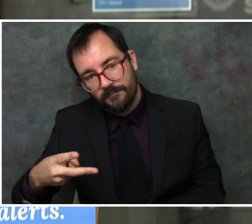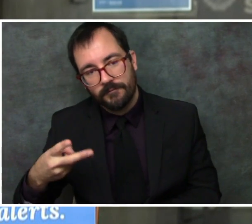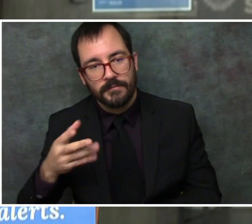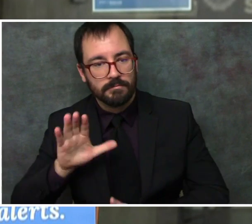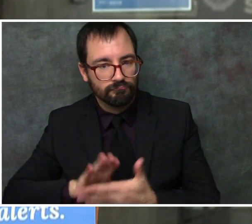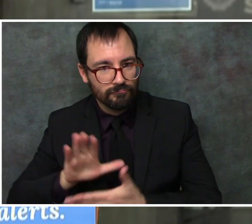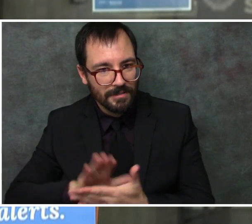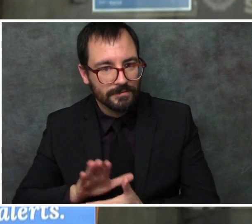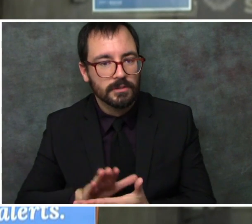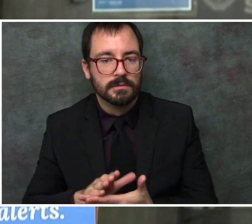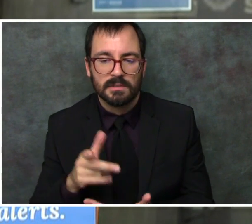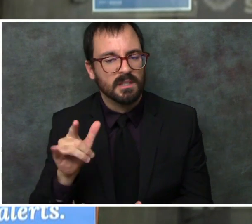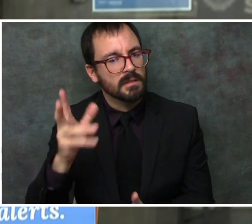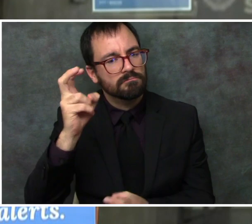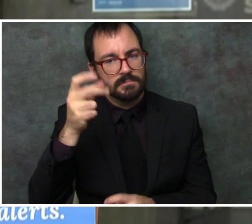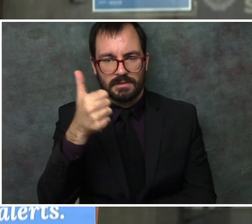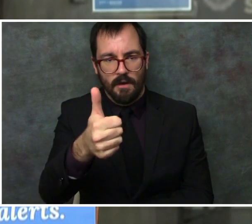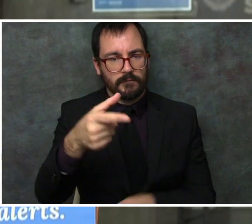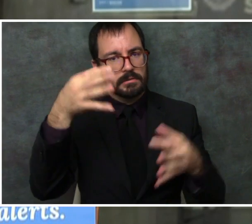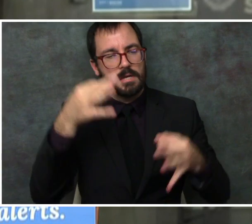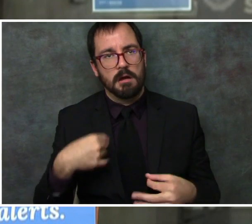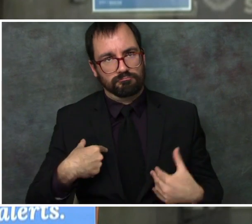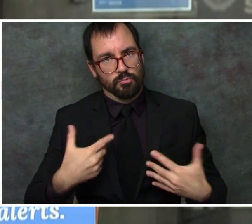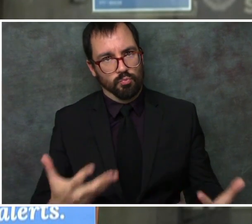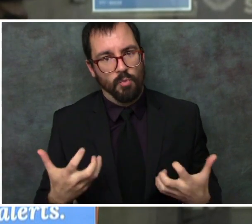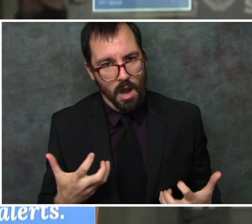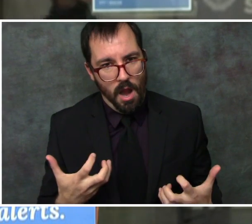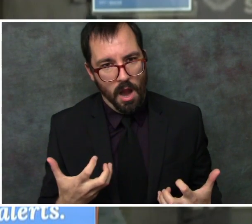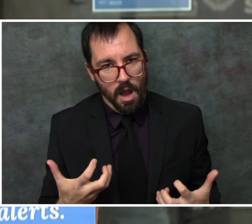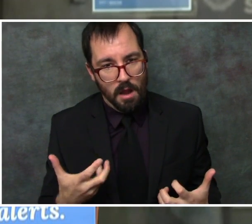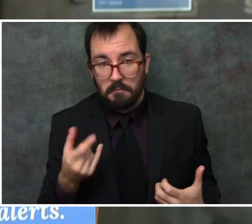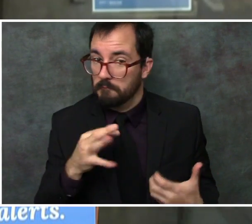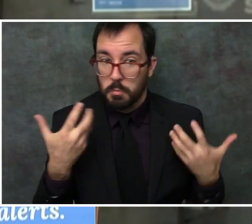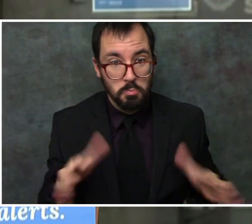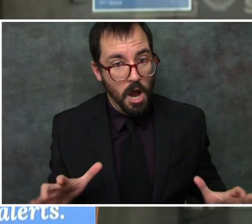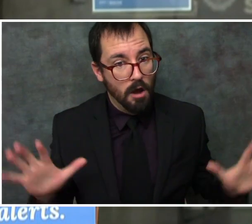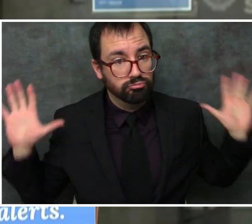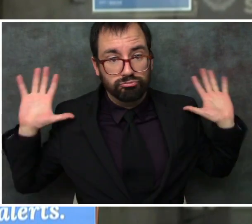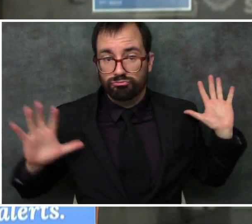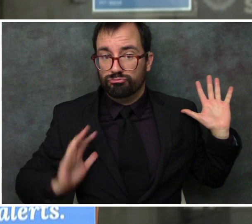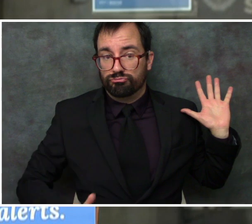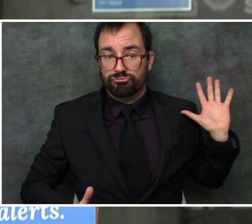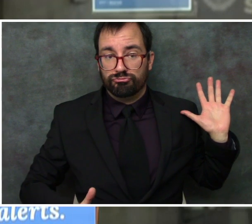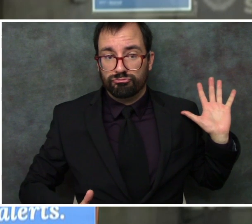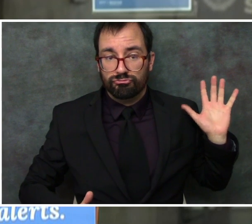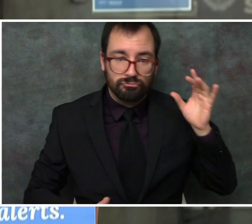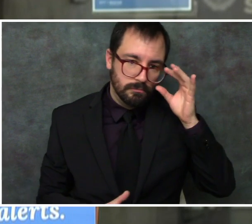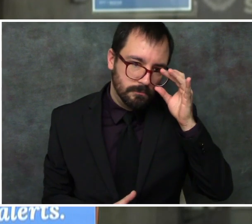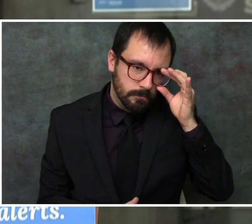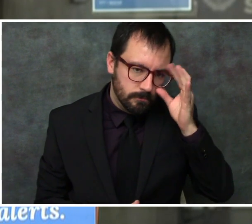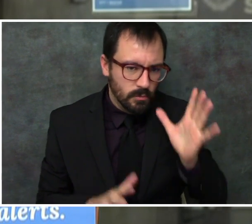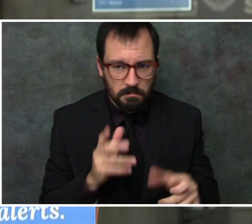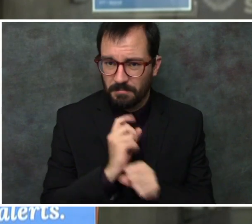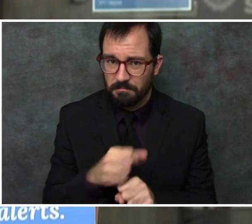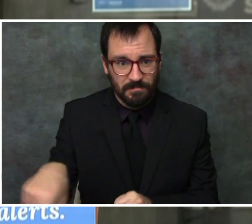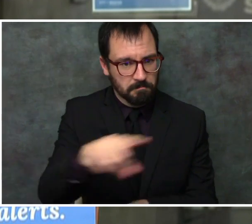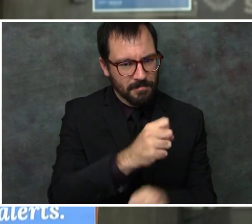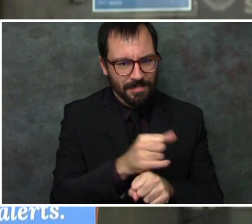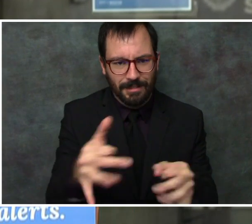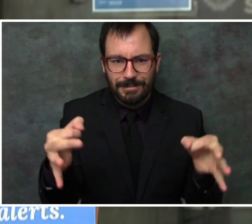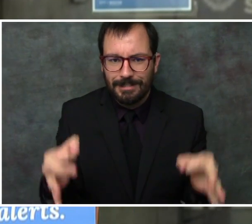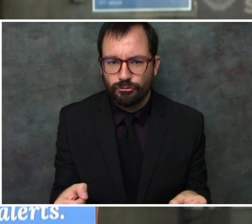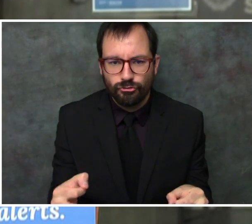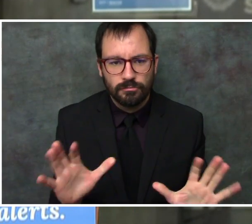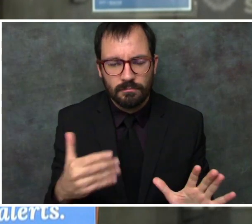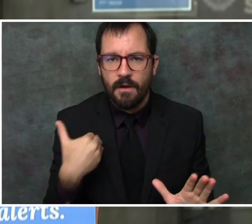learn remotely, families can easily make that change. We have a form on our website available in 10 languages, and they can